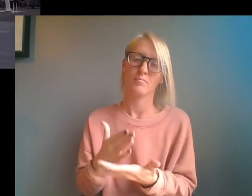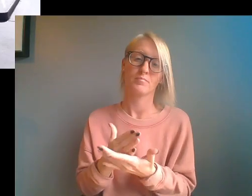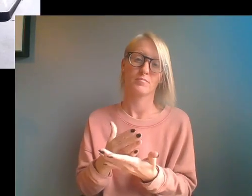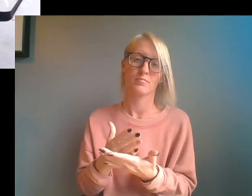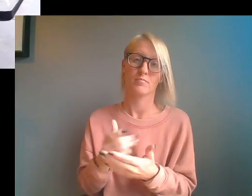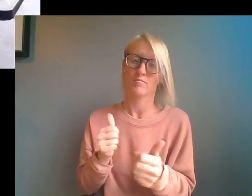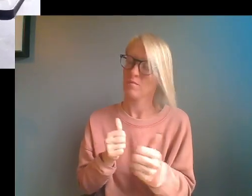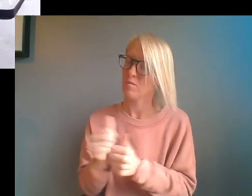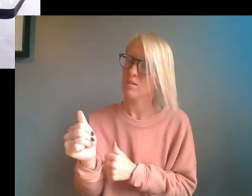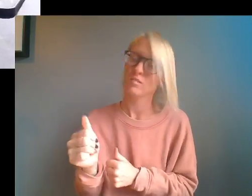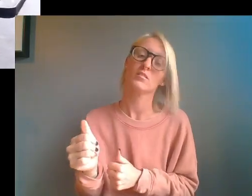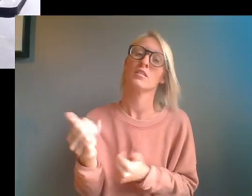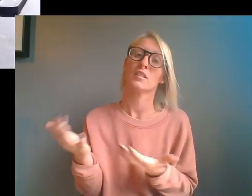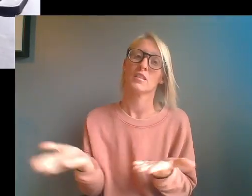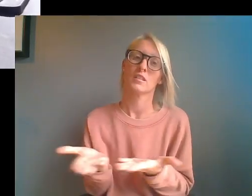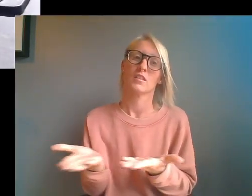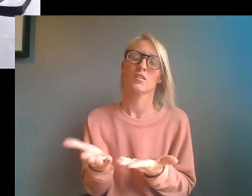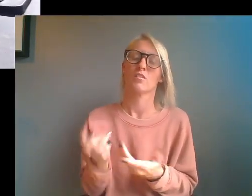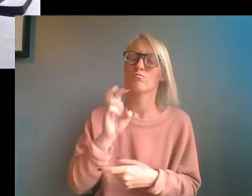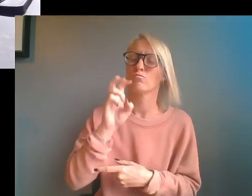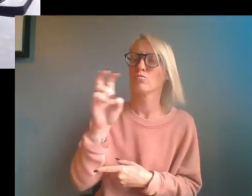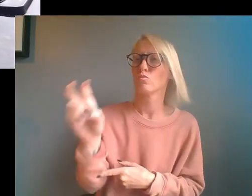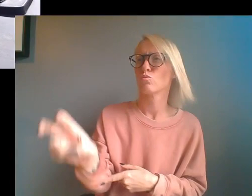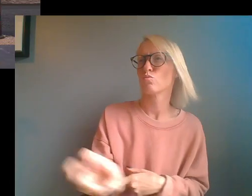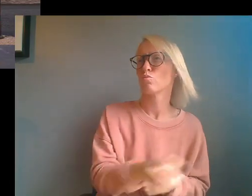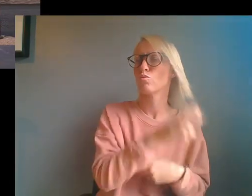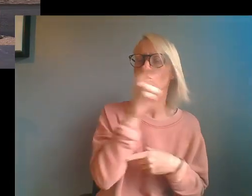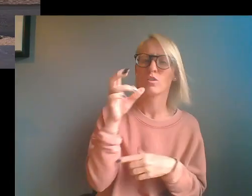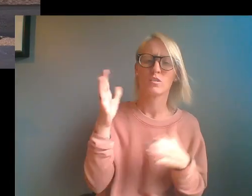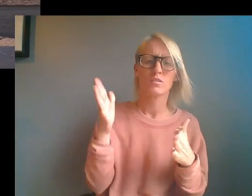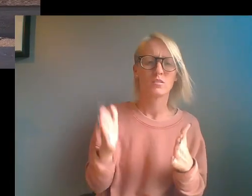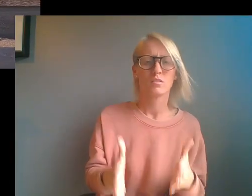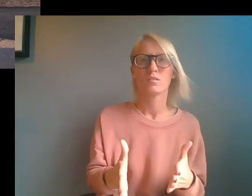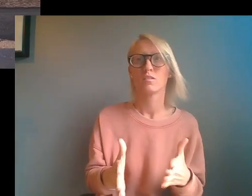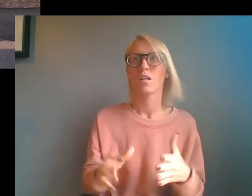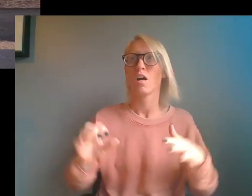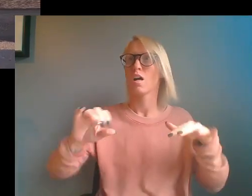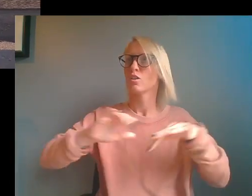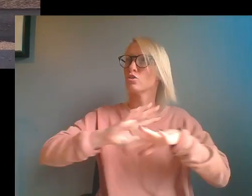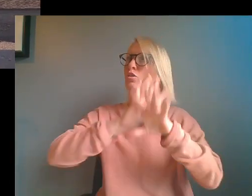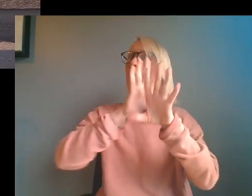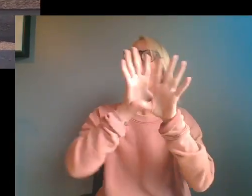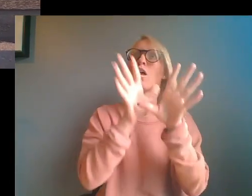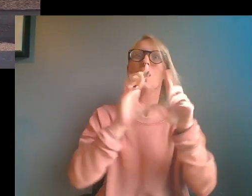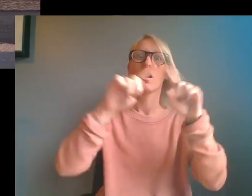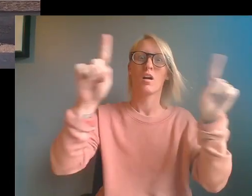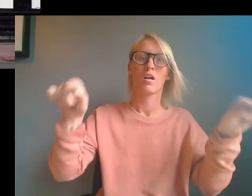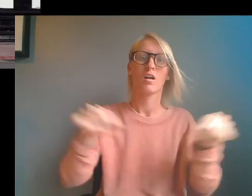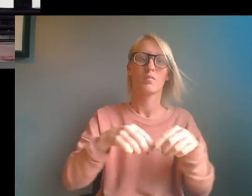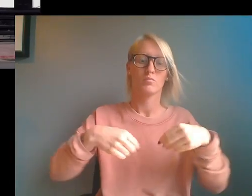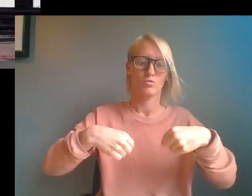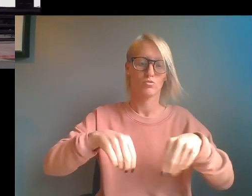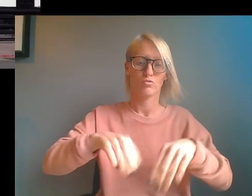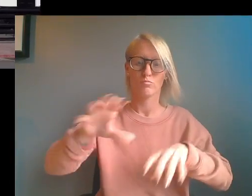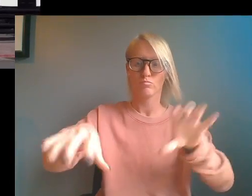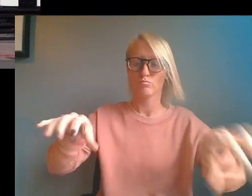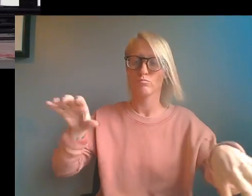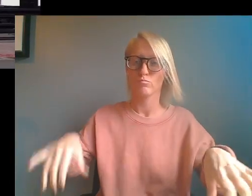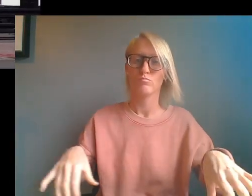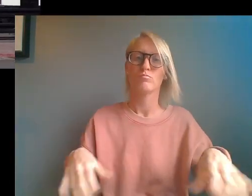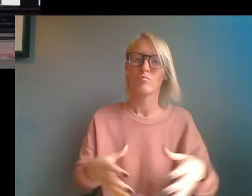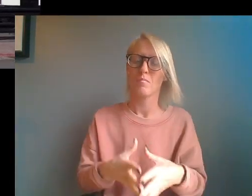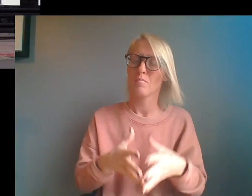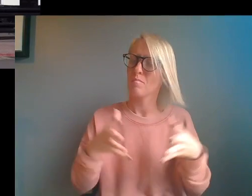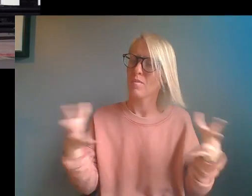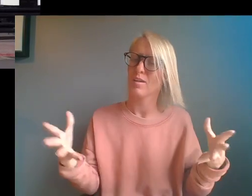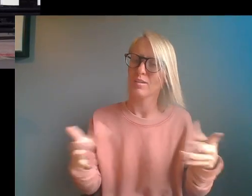66, and it's a bustling town for tourists with lots of shops, neon lights, hotels, and other Route 66 memorabilia.